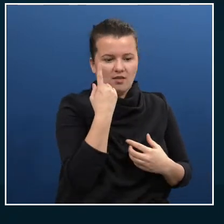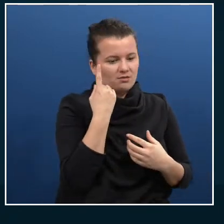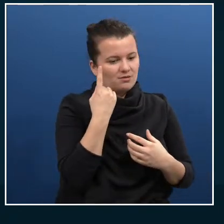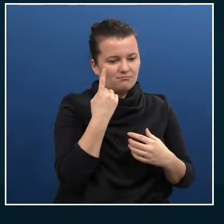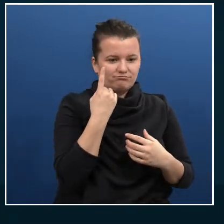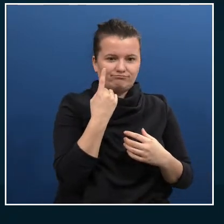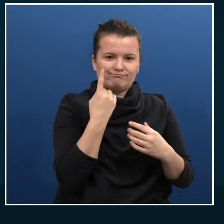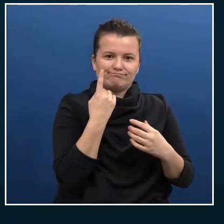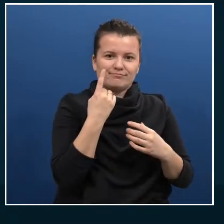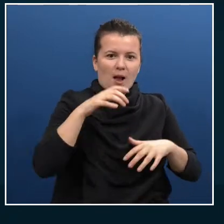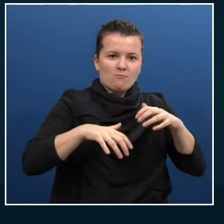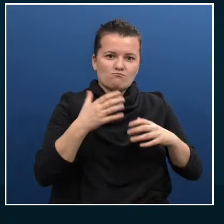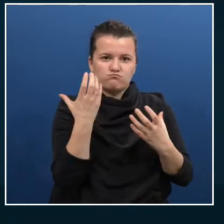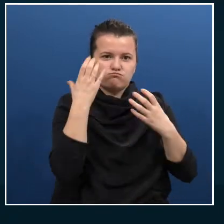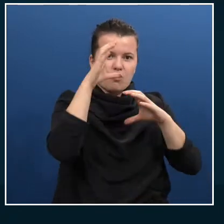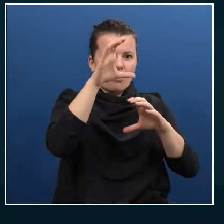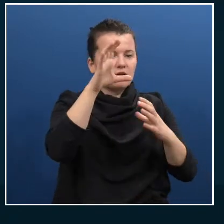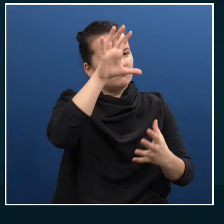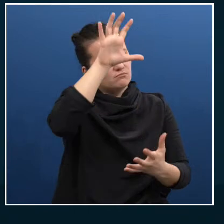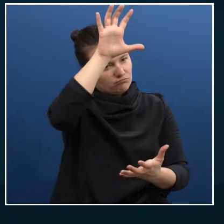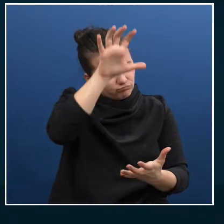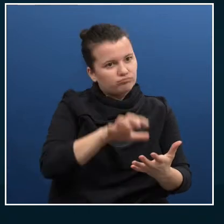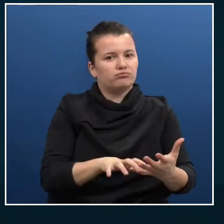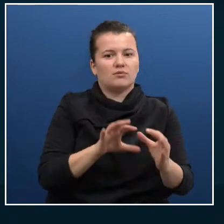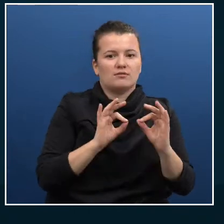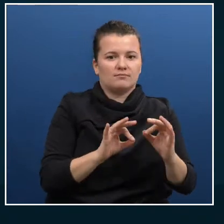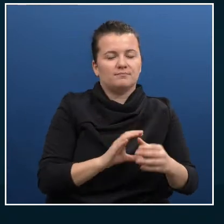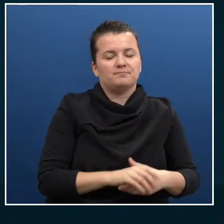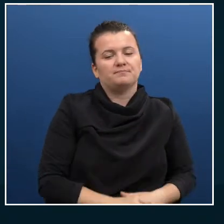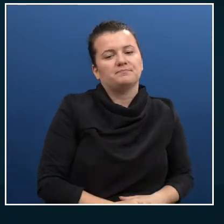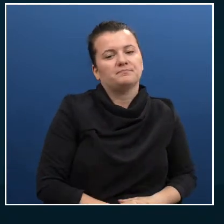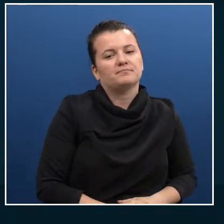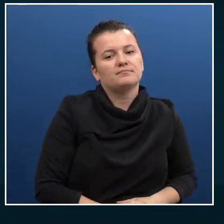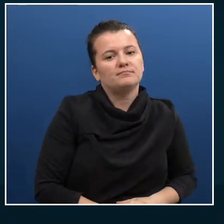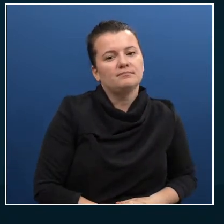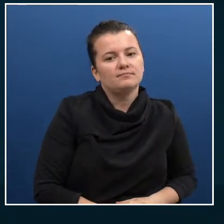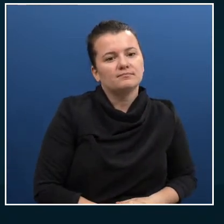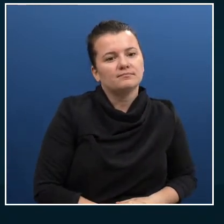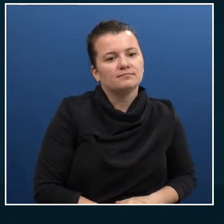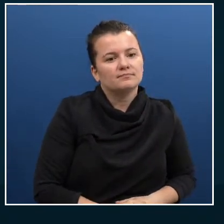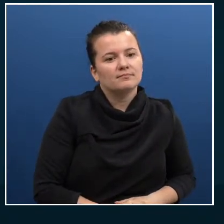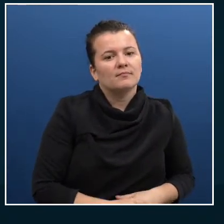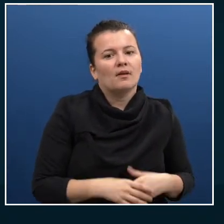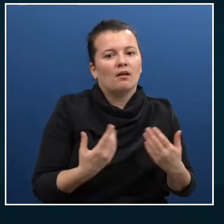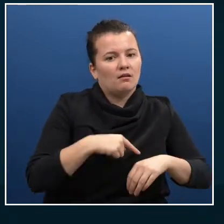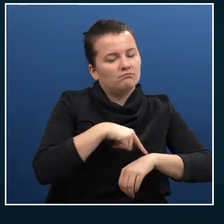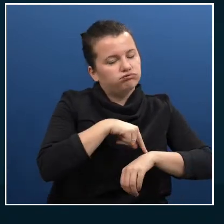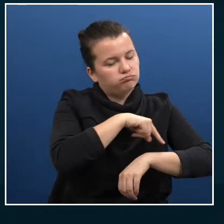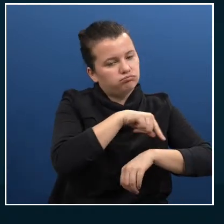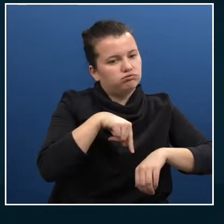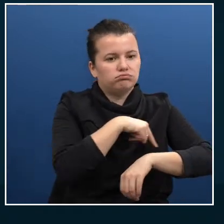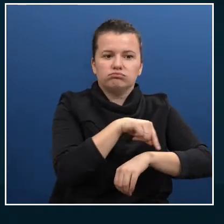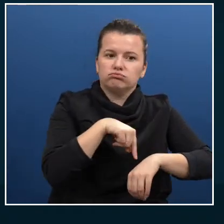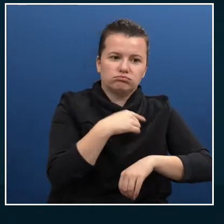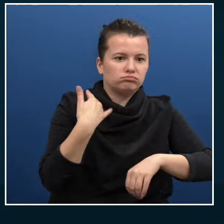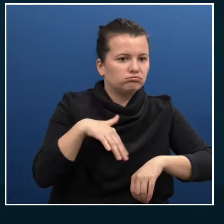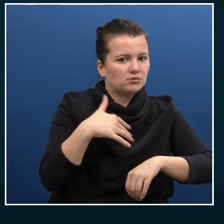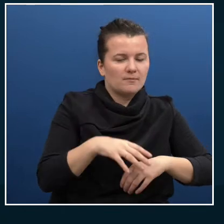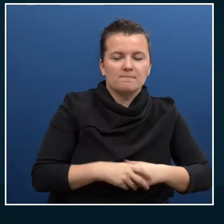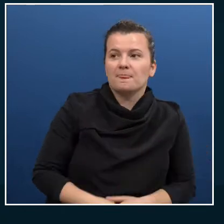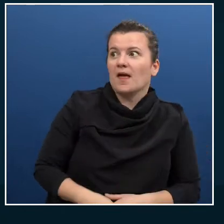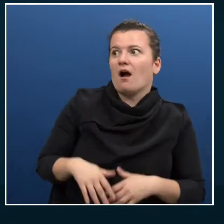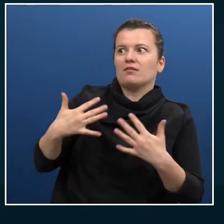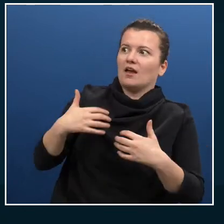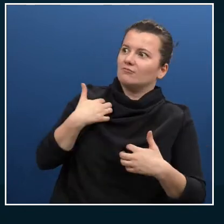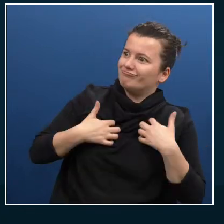because you have to make all screen prints and Well, we definitely we'll be looking forward to that one